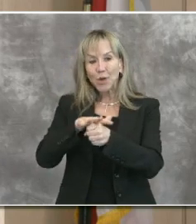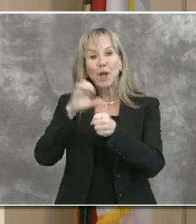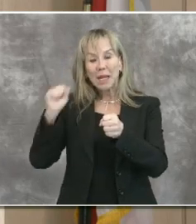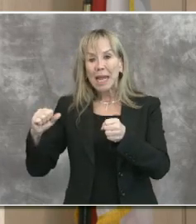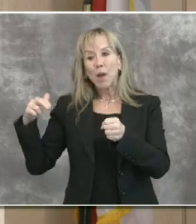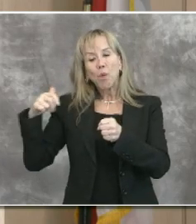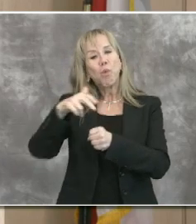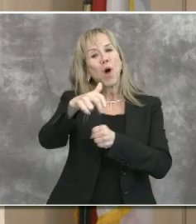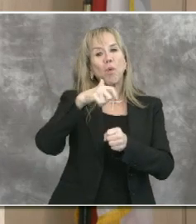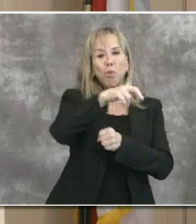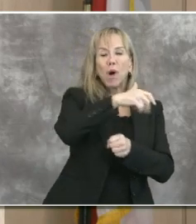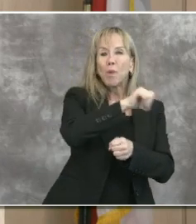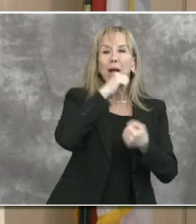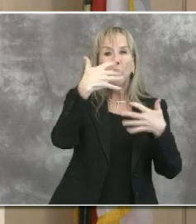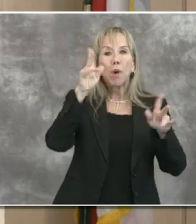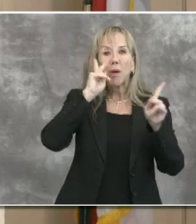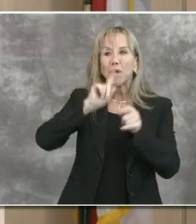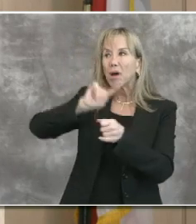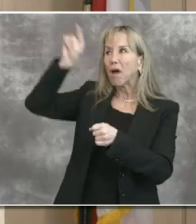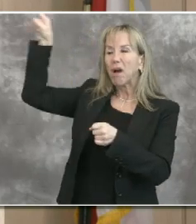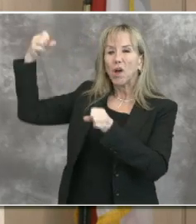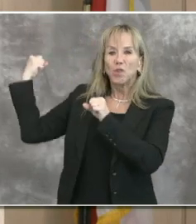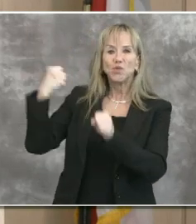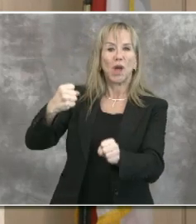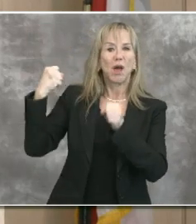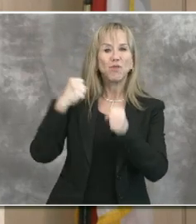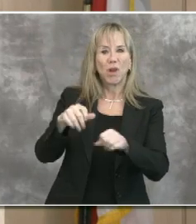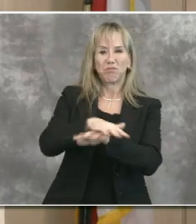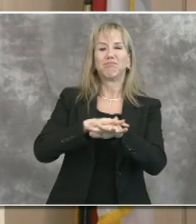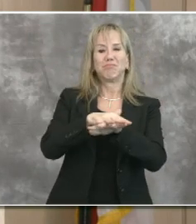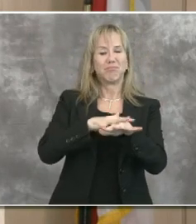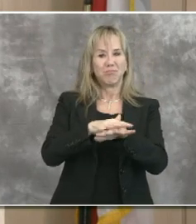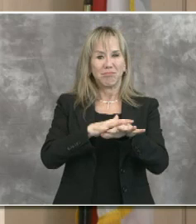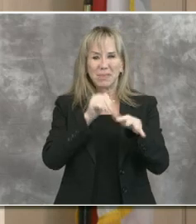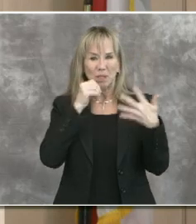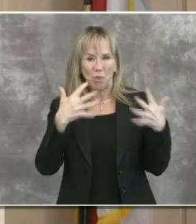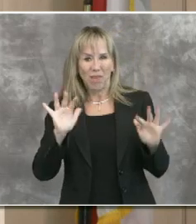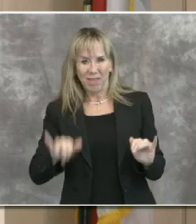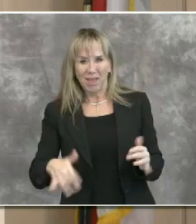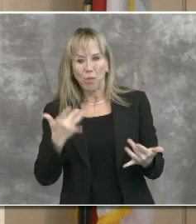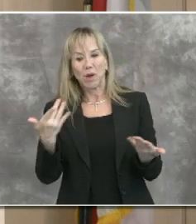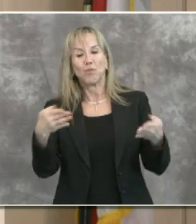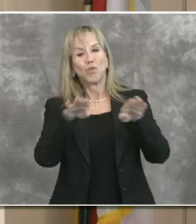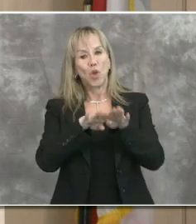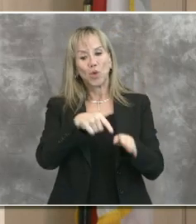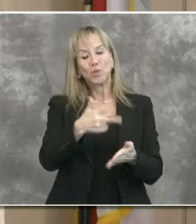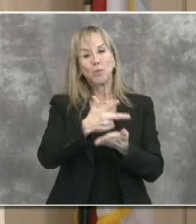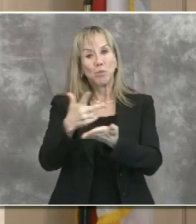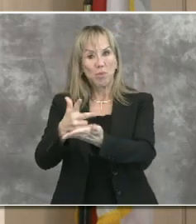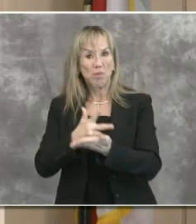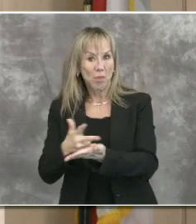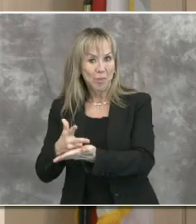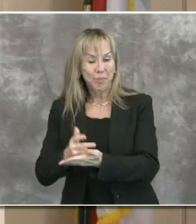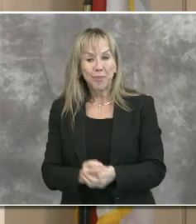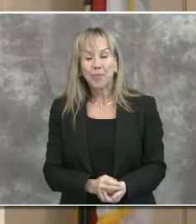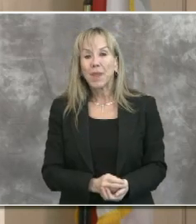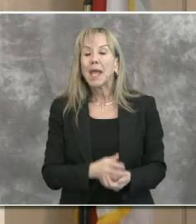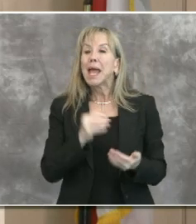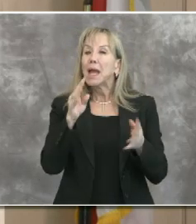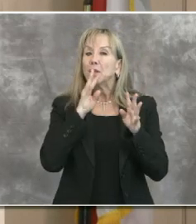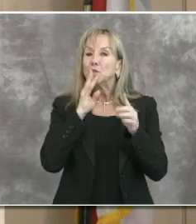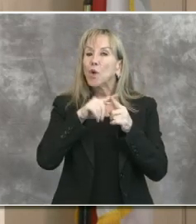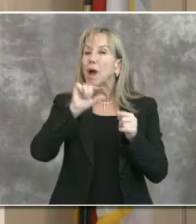we did not want individuals driving to it. And in talking with other jurisdictions, particularly the